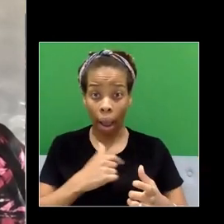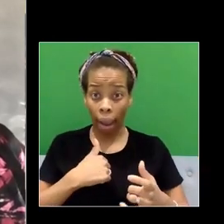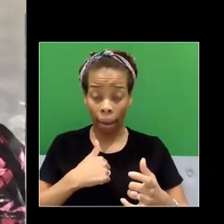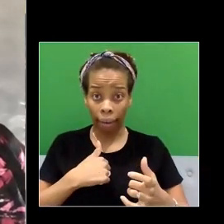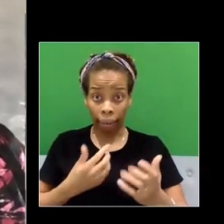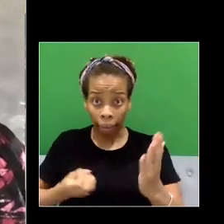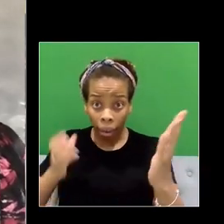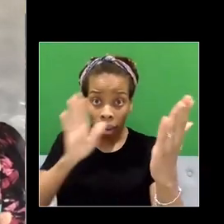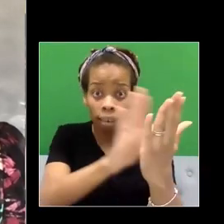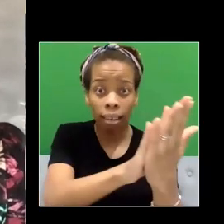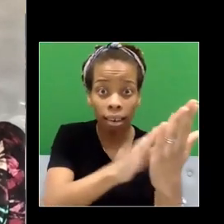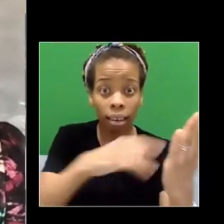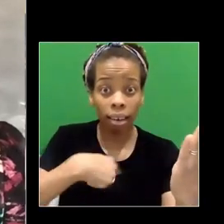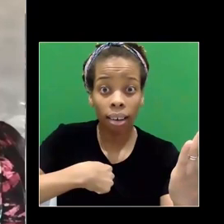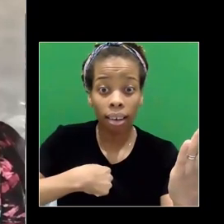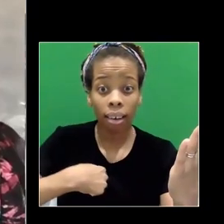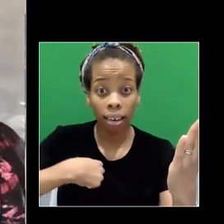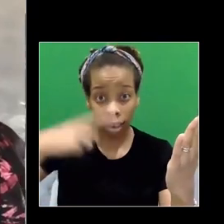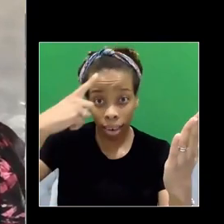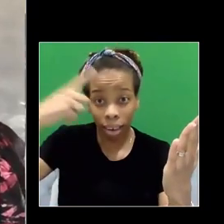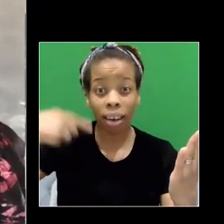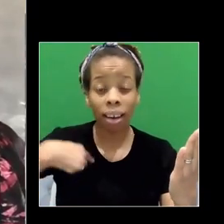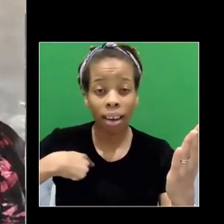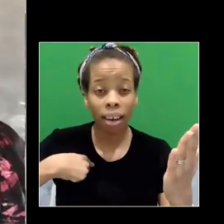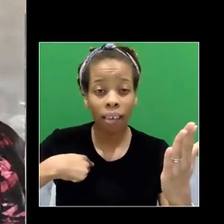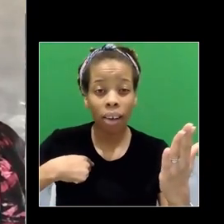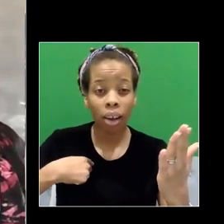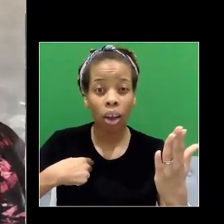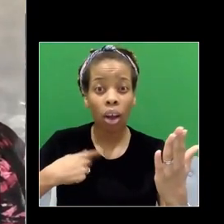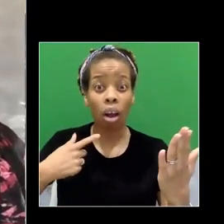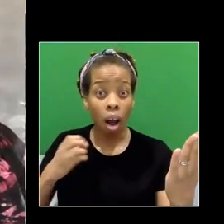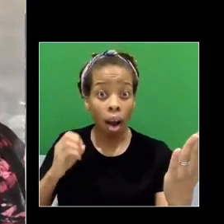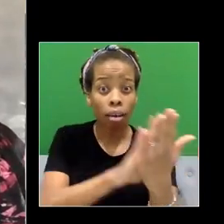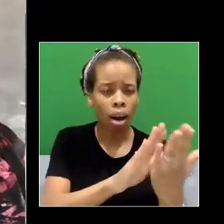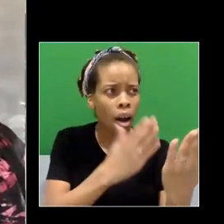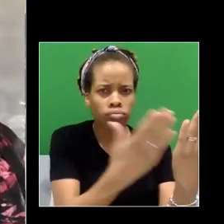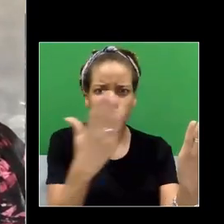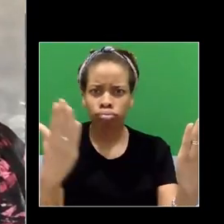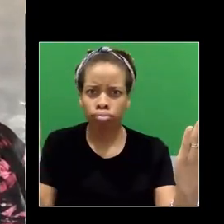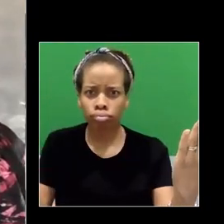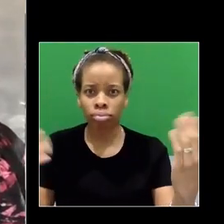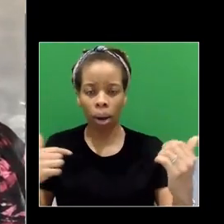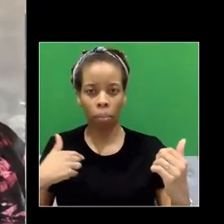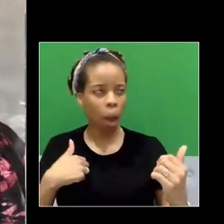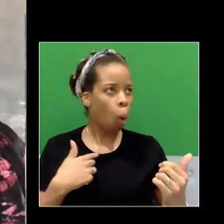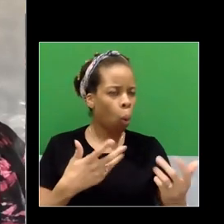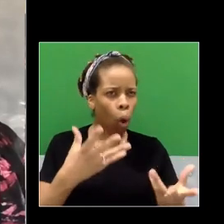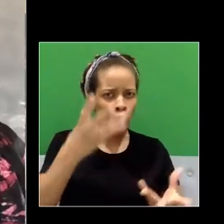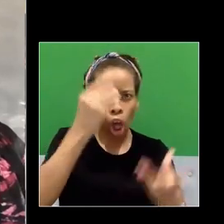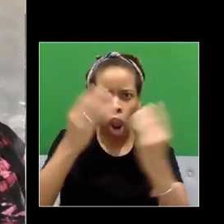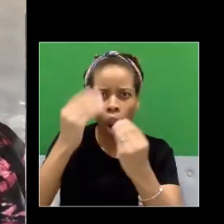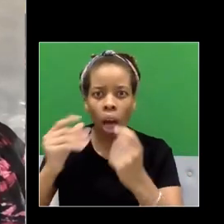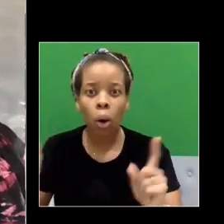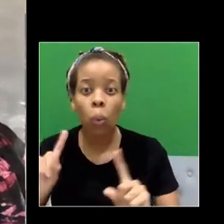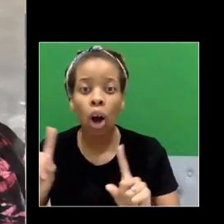is you, of your volition, is of your making. So once it's all there, what have you told yourself? What is that conversation? And I